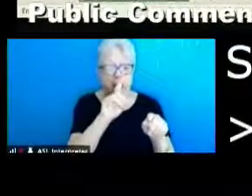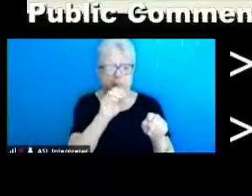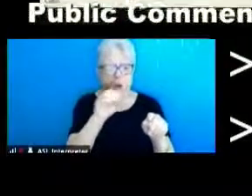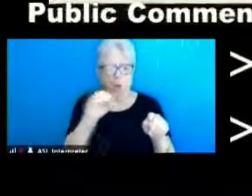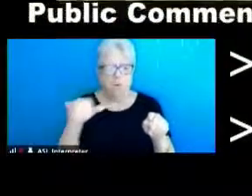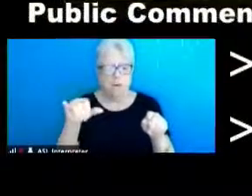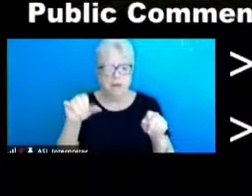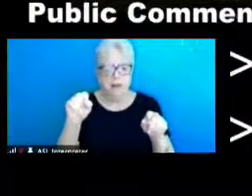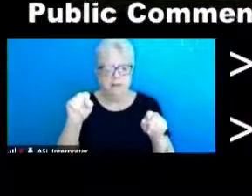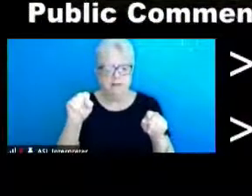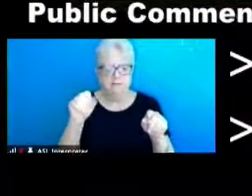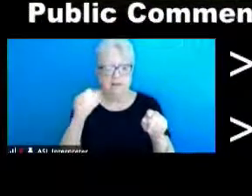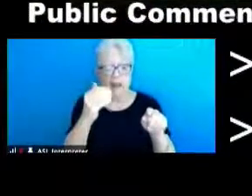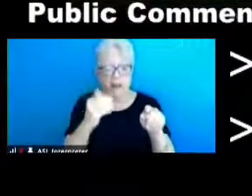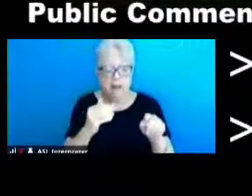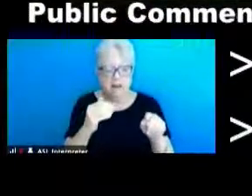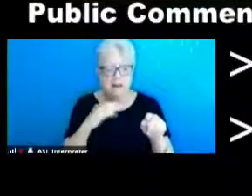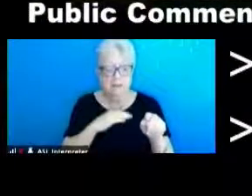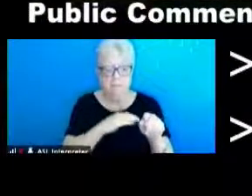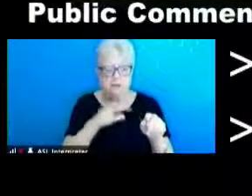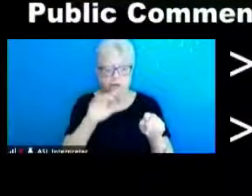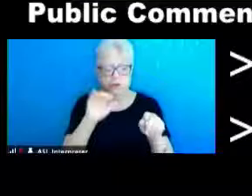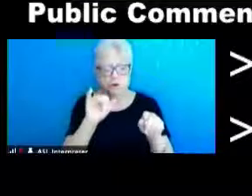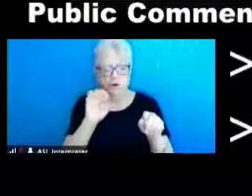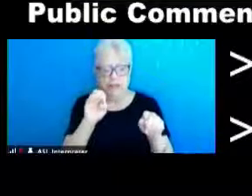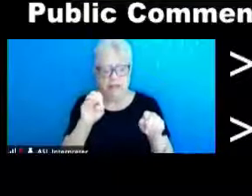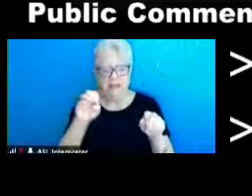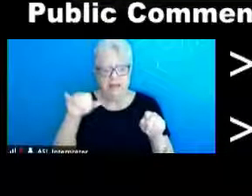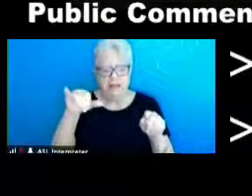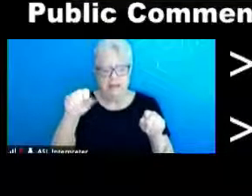and Commissioner Yee. Yes.